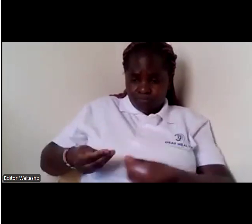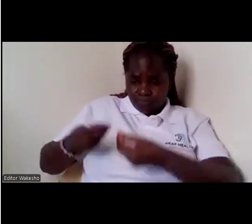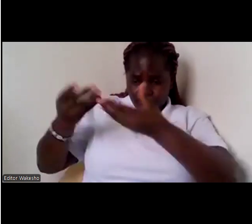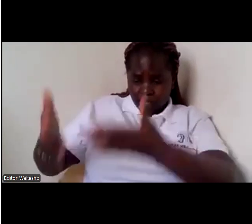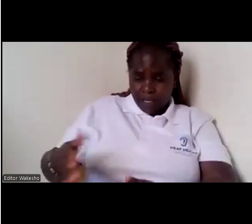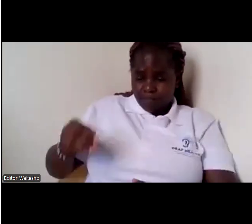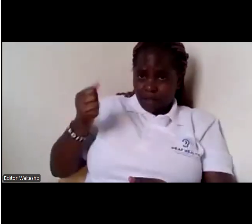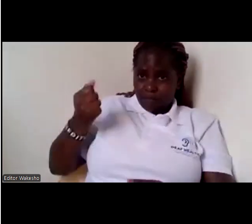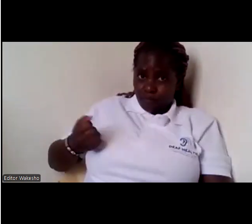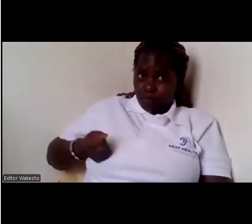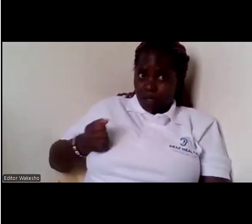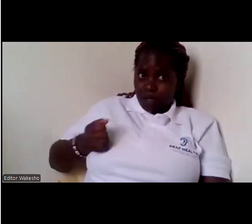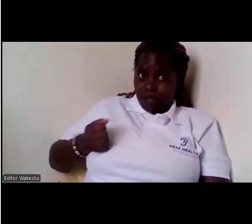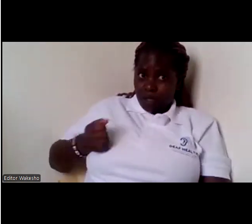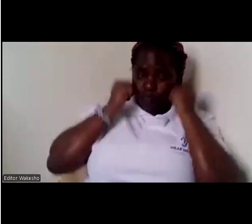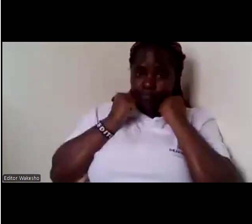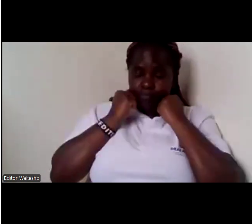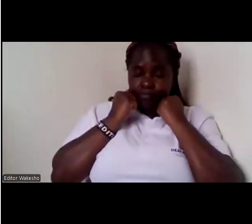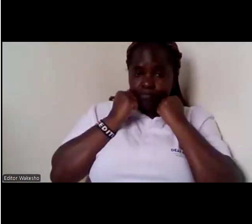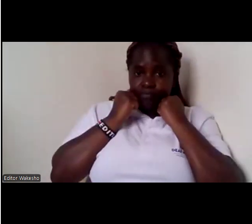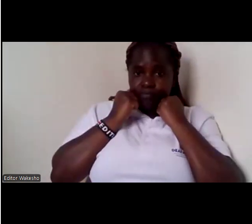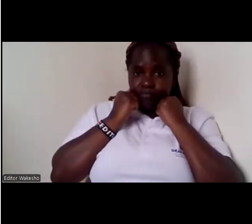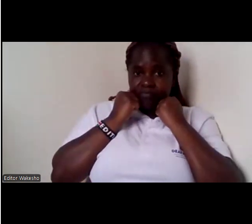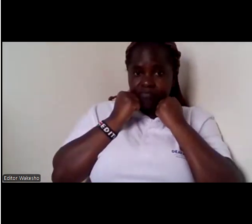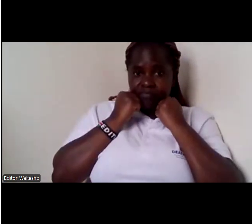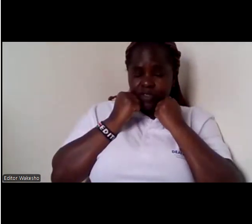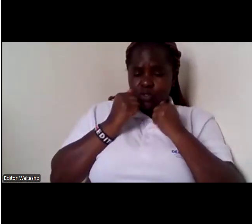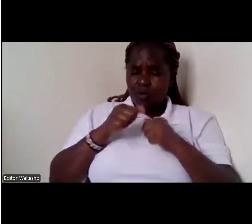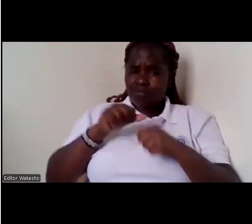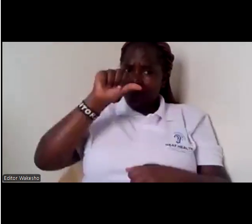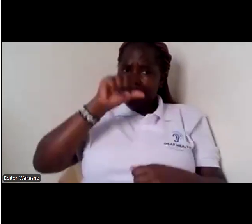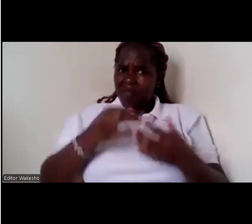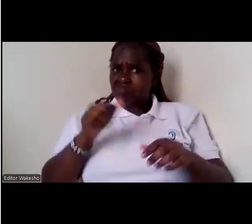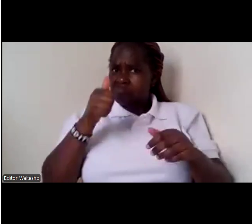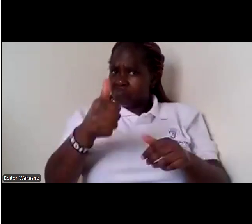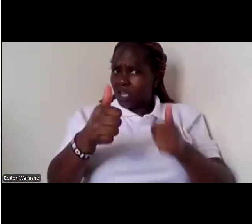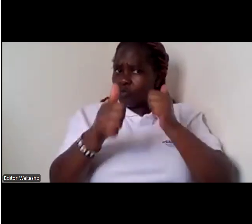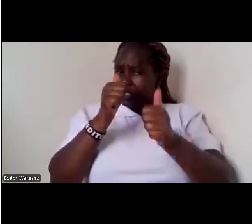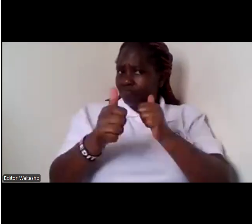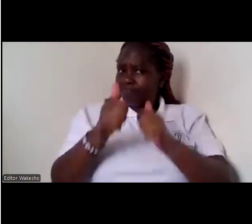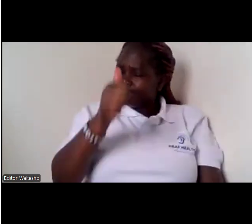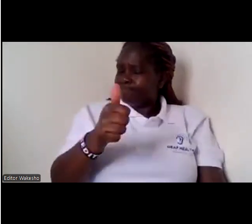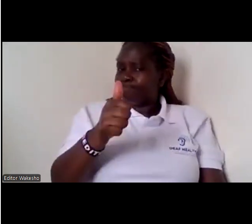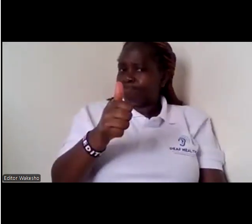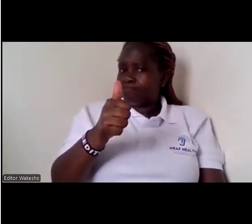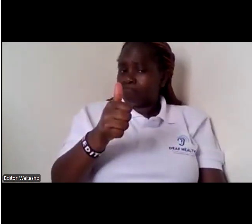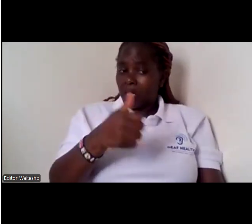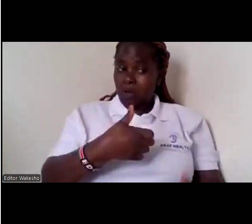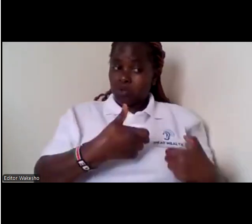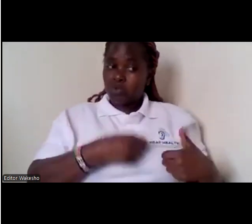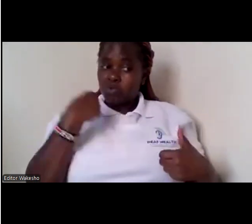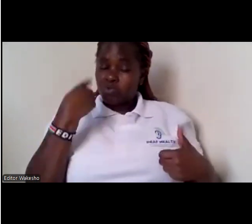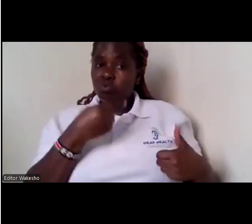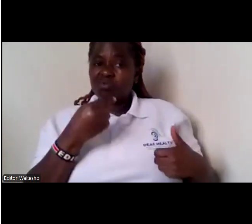condom, and for them the main advantage was that for partners who declined to use a